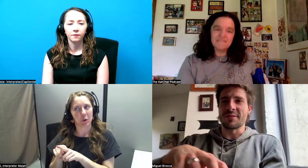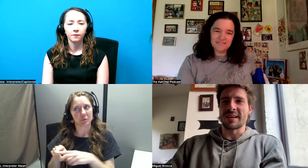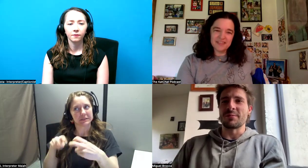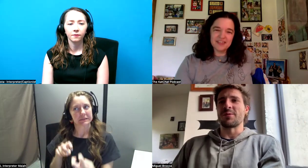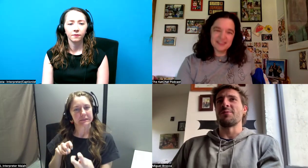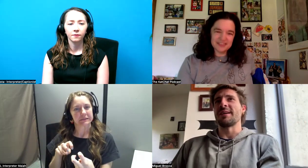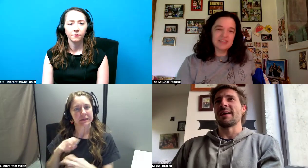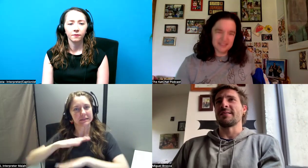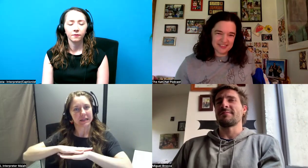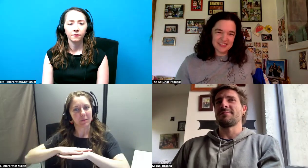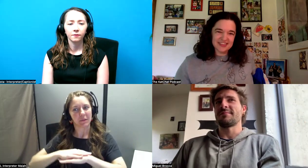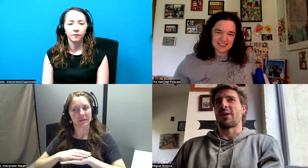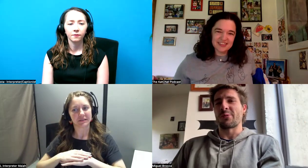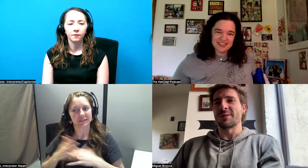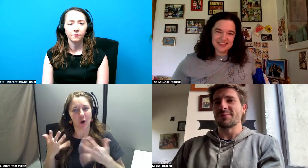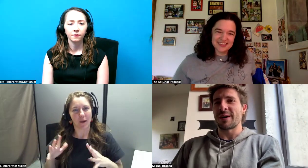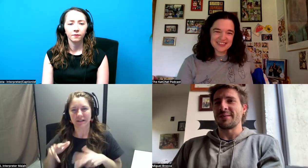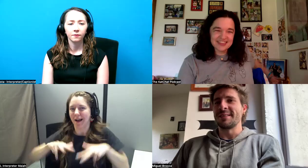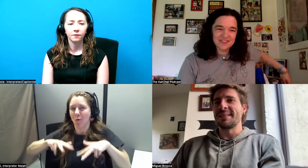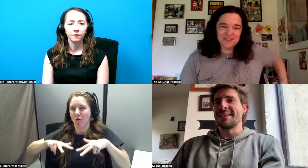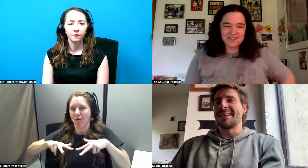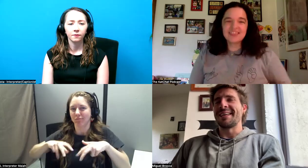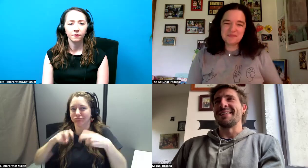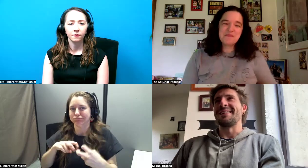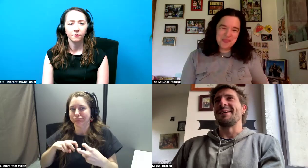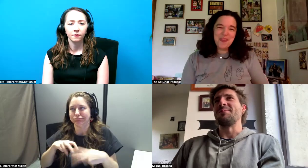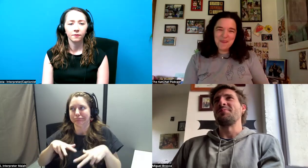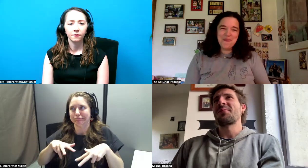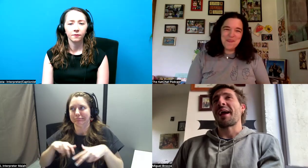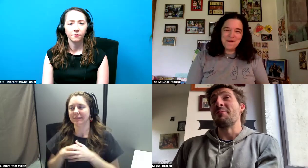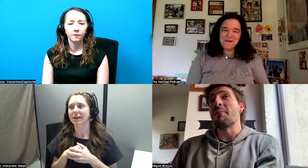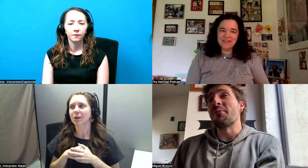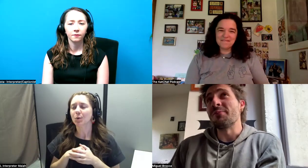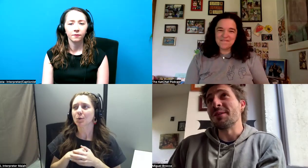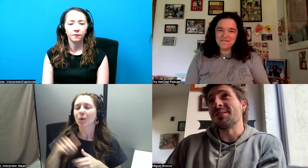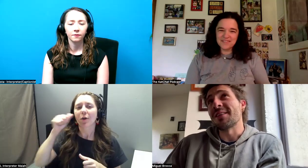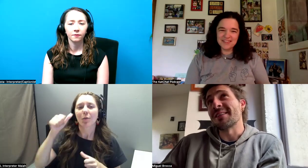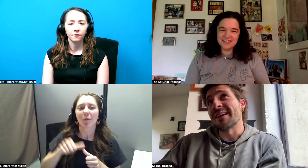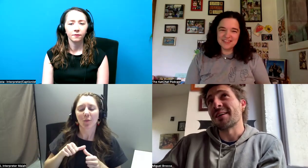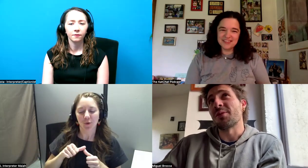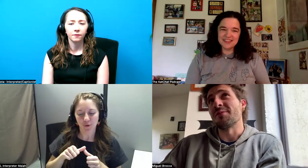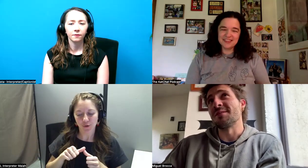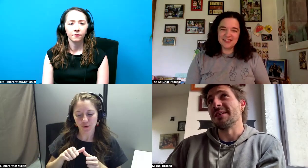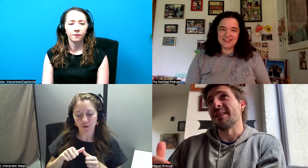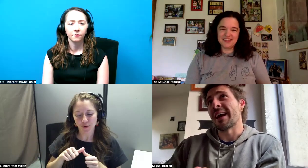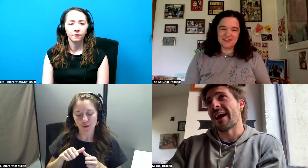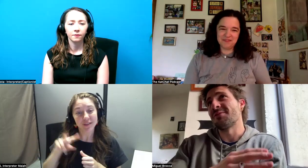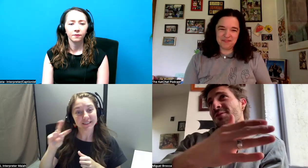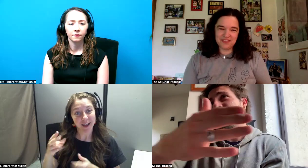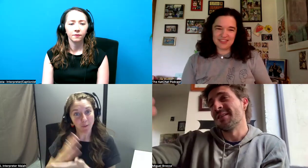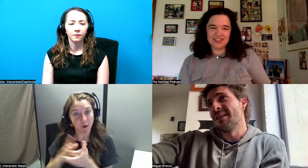together at the table, we're already like awkward as well. And I remember when we shot like the second part of the scene,